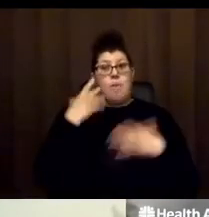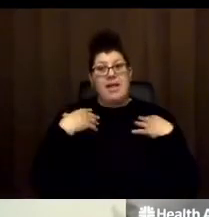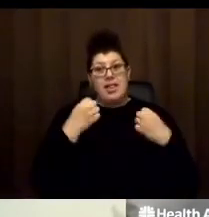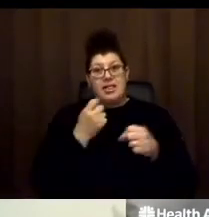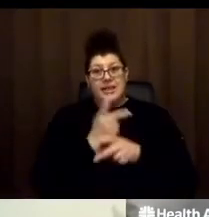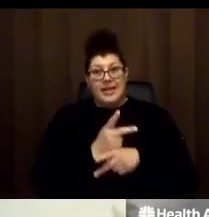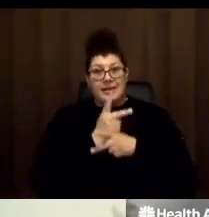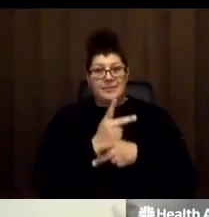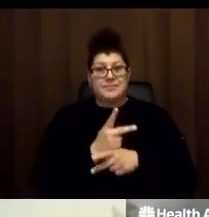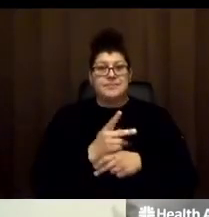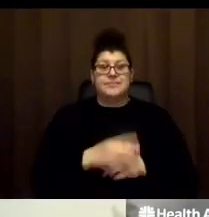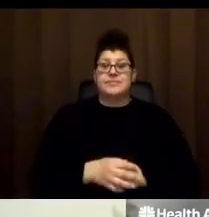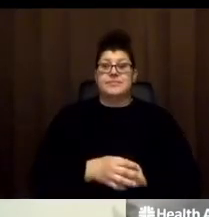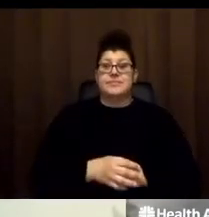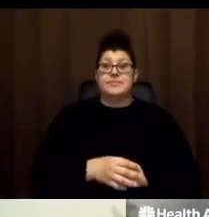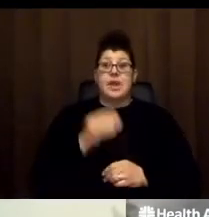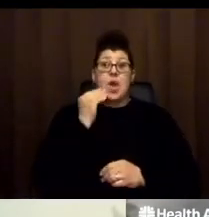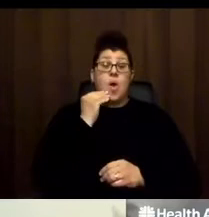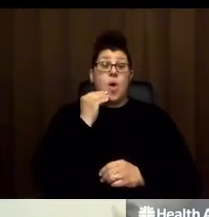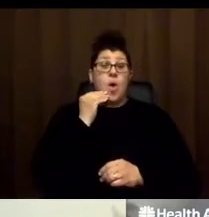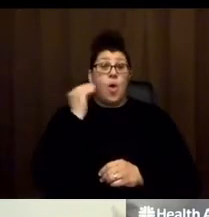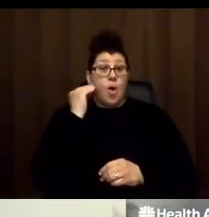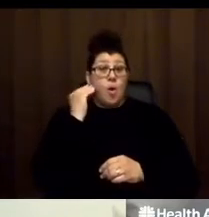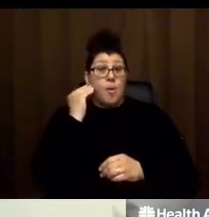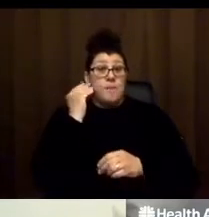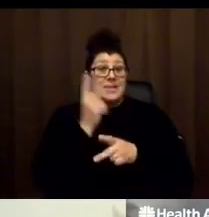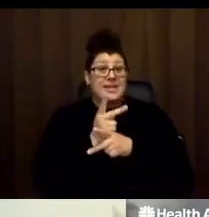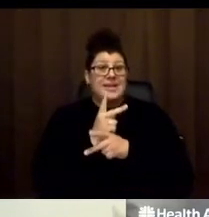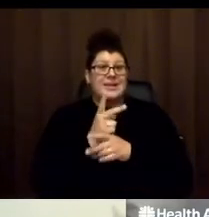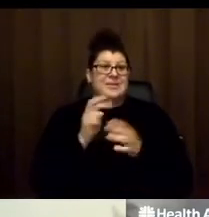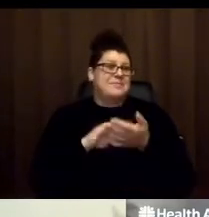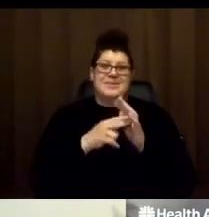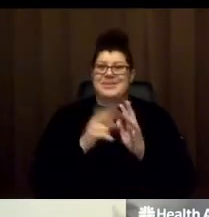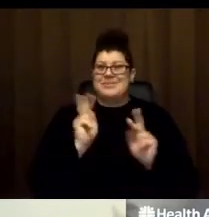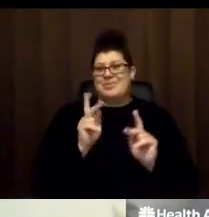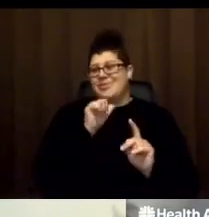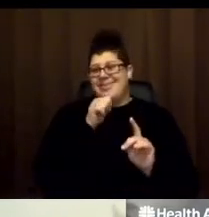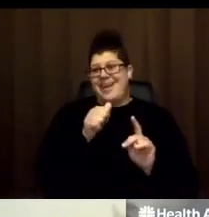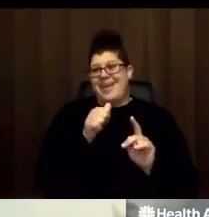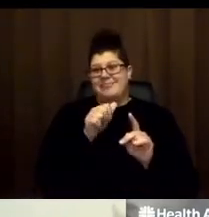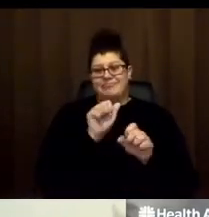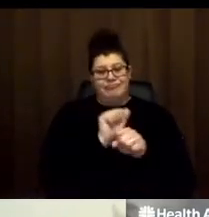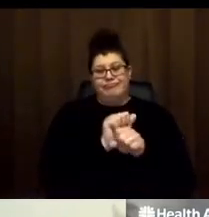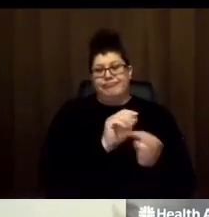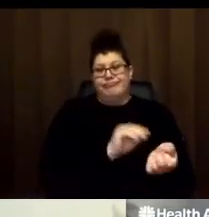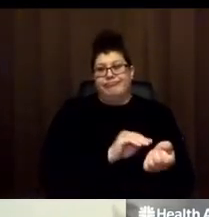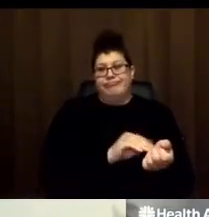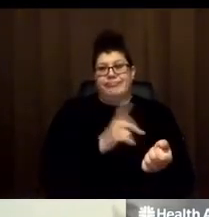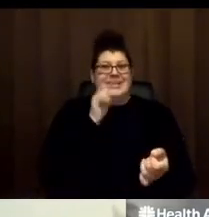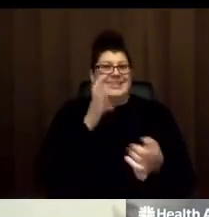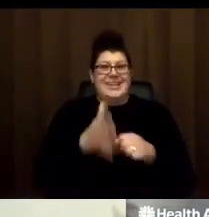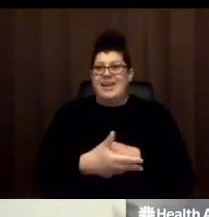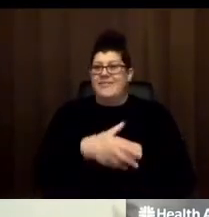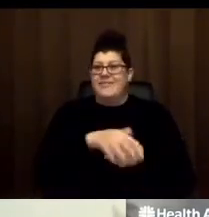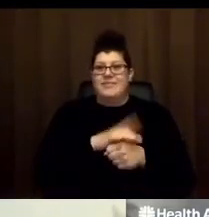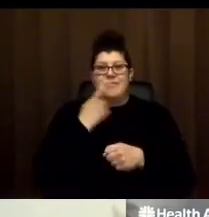Home care is considered unskilled, non-clinical care and is not covered by